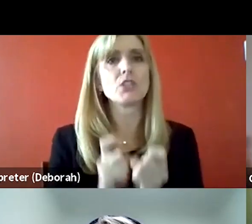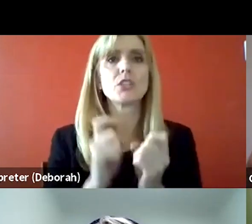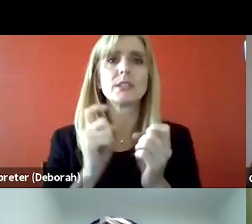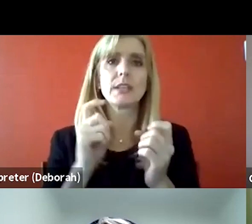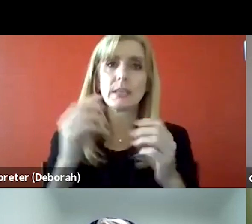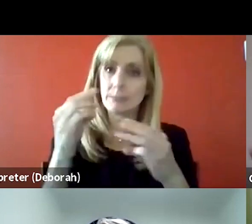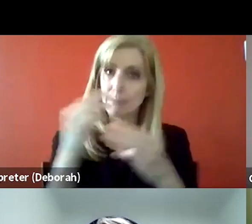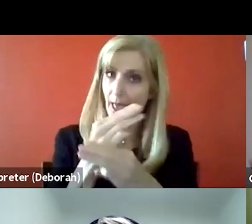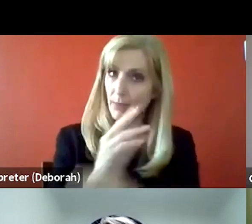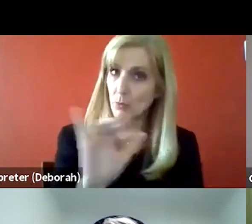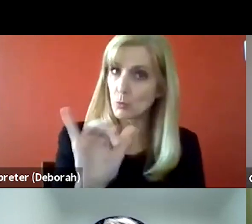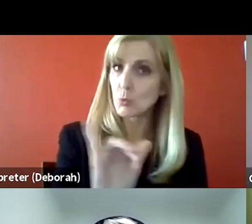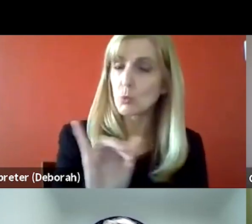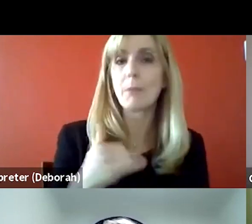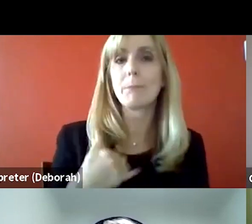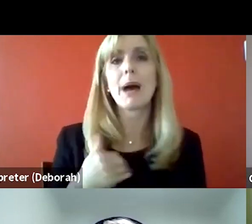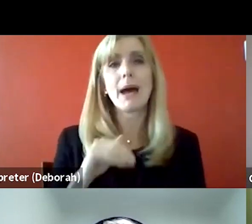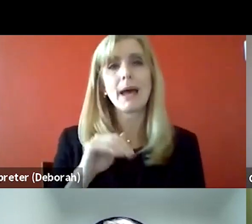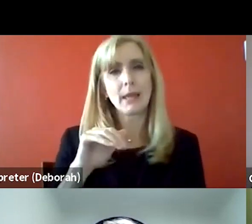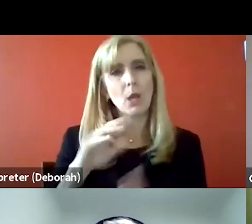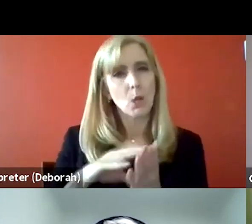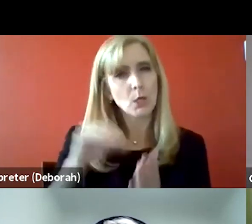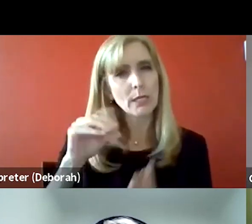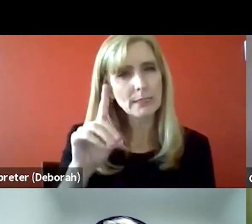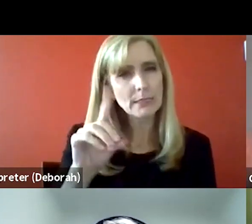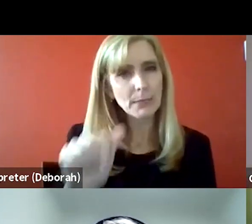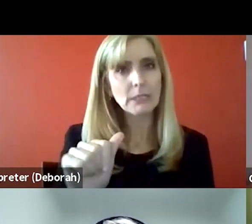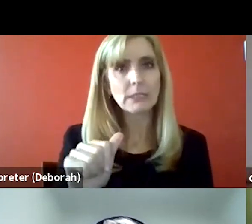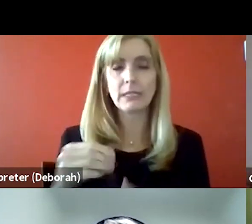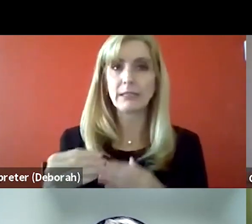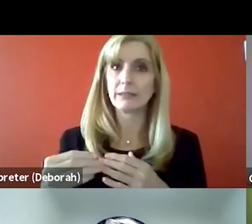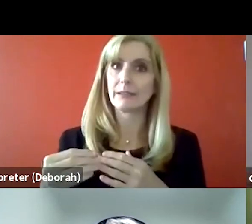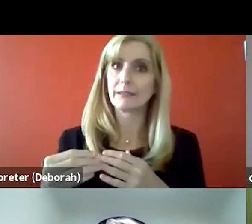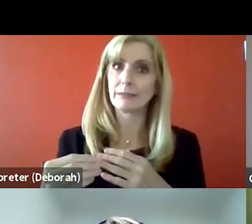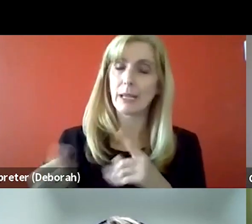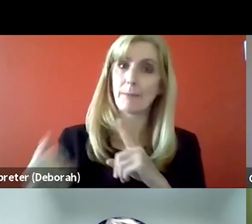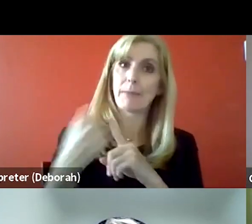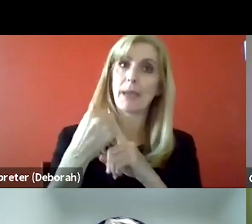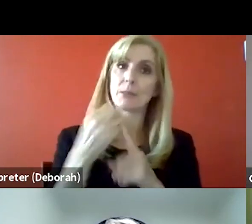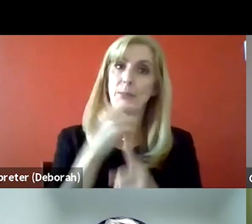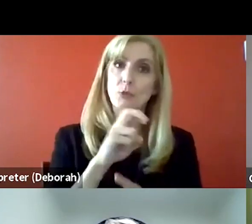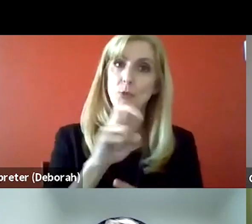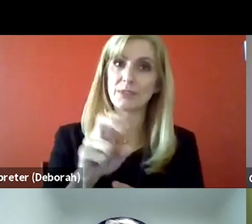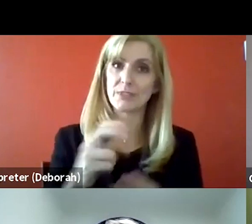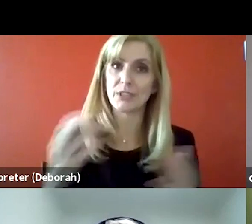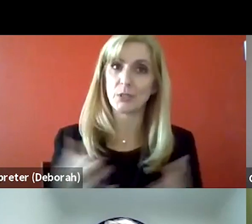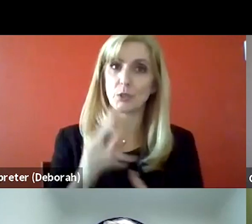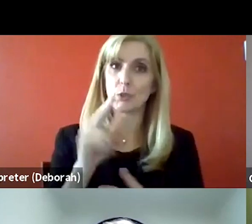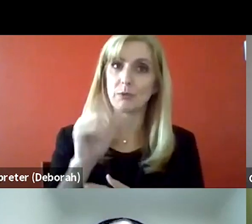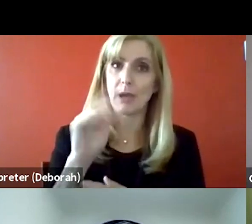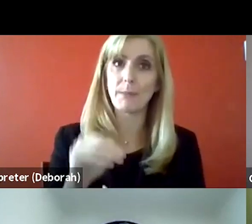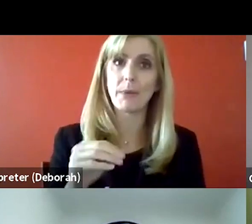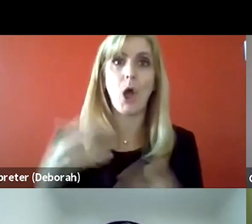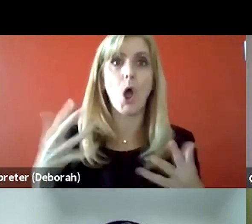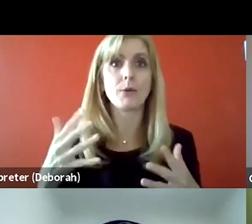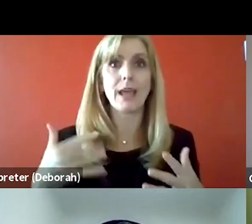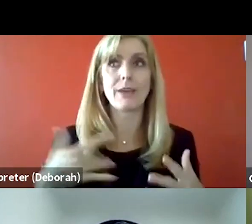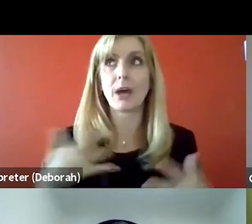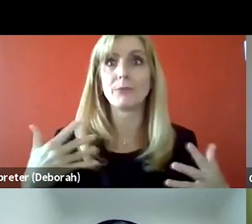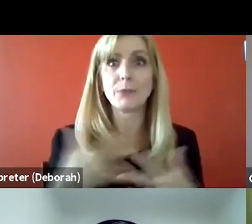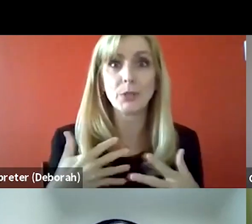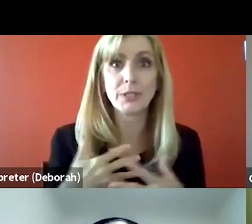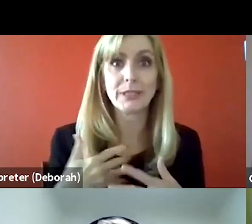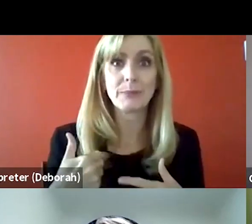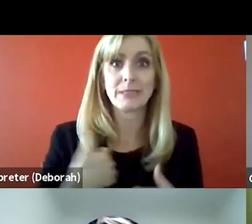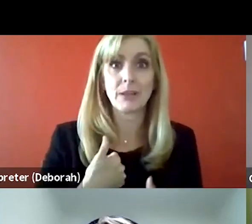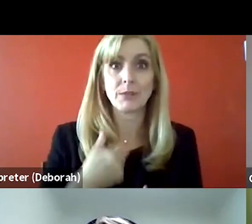So my learning disability had an effect in my transition to U of M. And so I was already feeling very fearful as a U of M